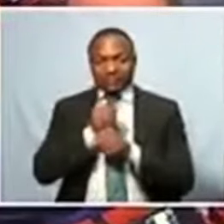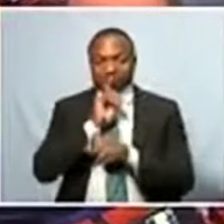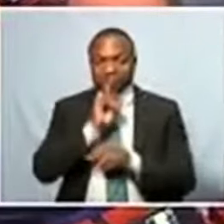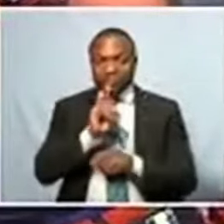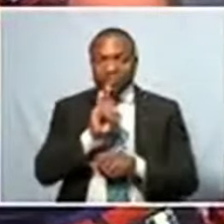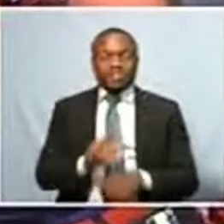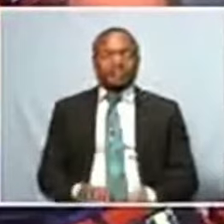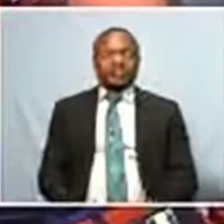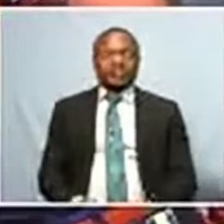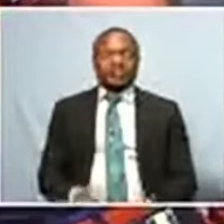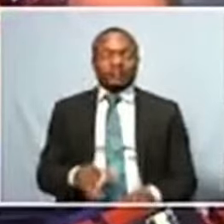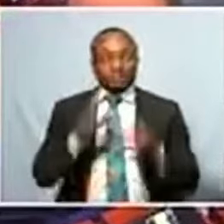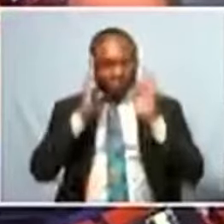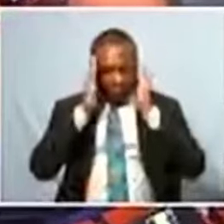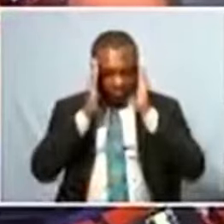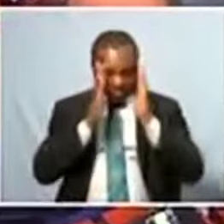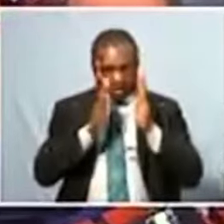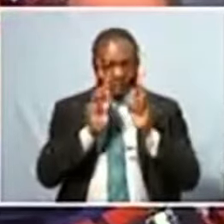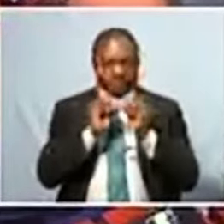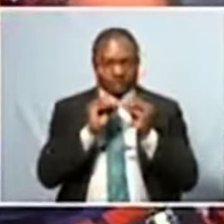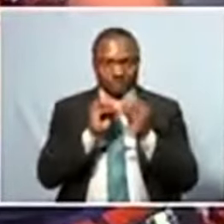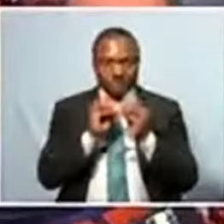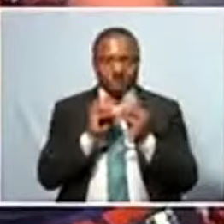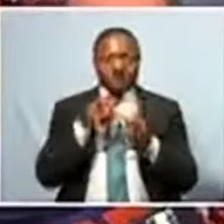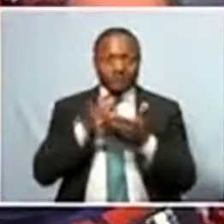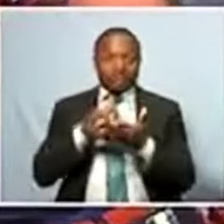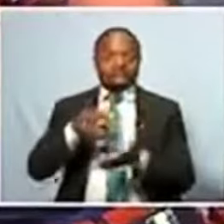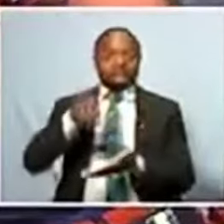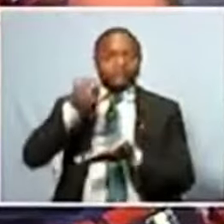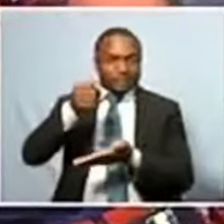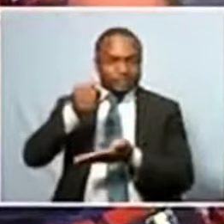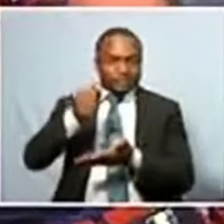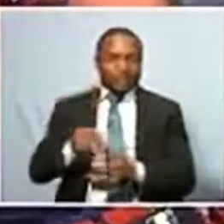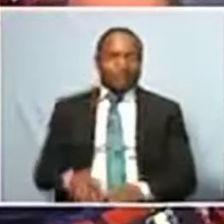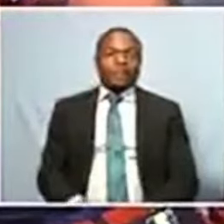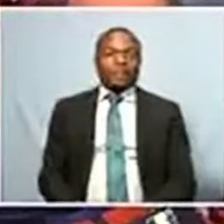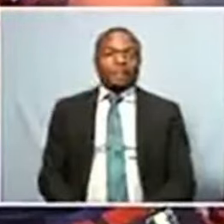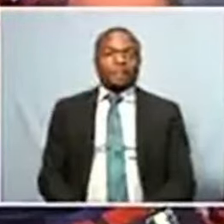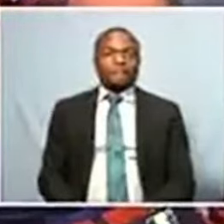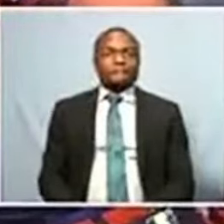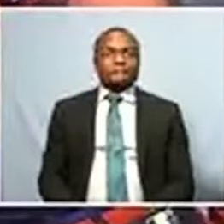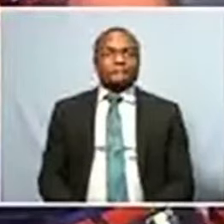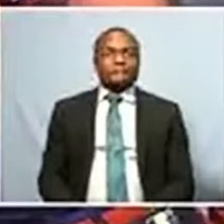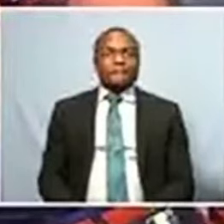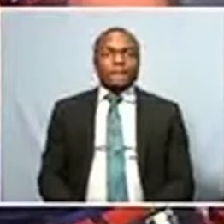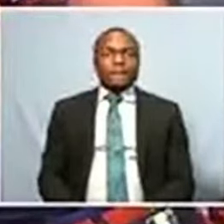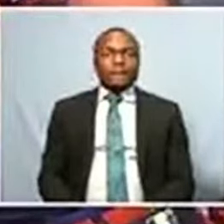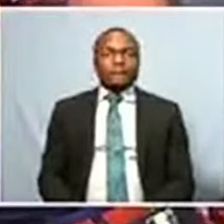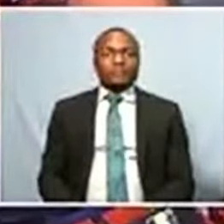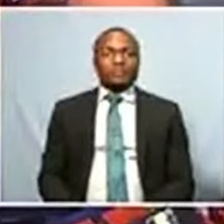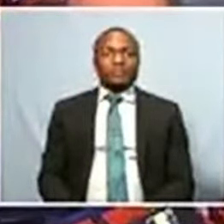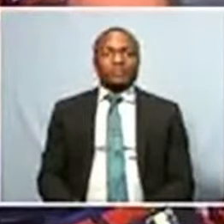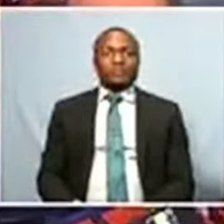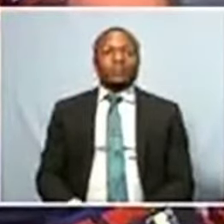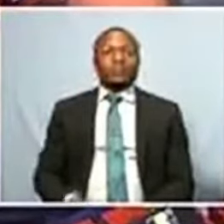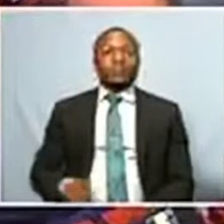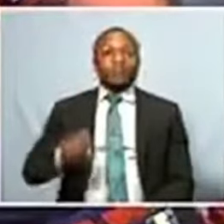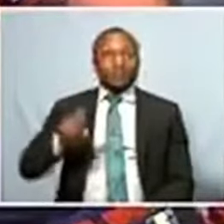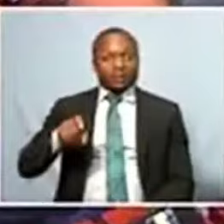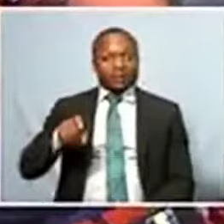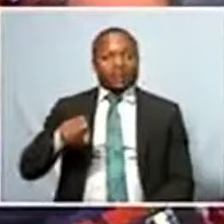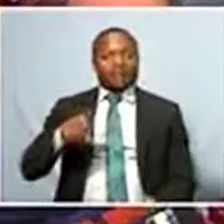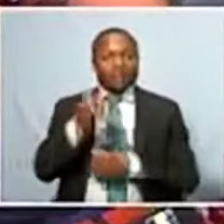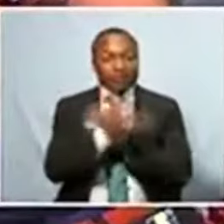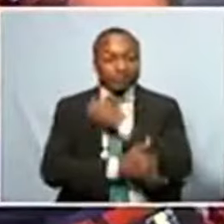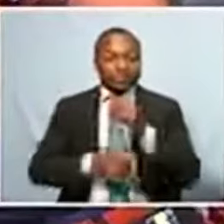pay maximum attention. This is a budget. the aspirations of this country lie on